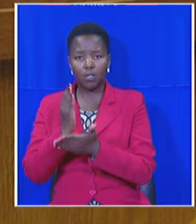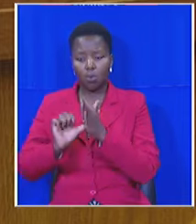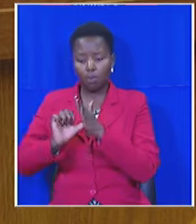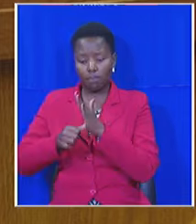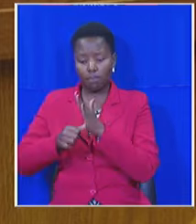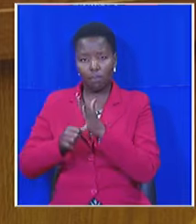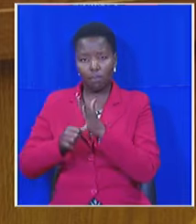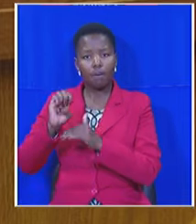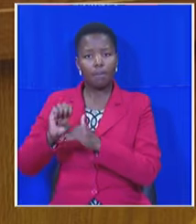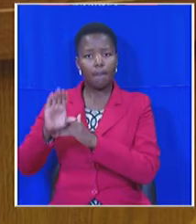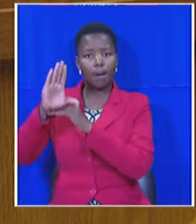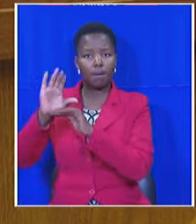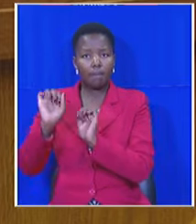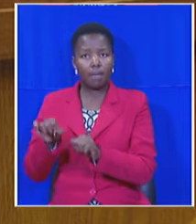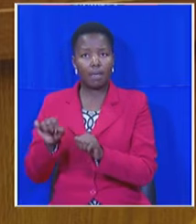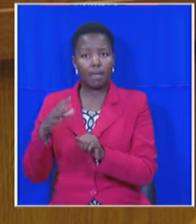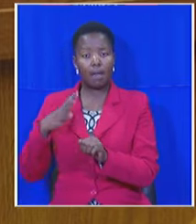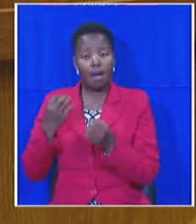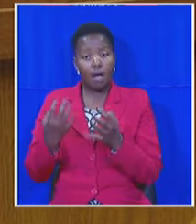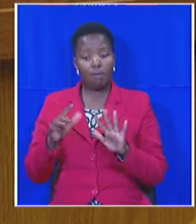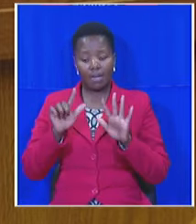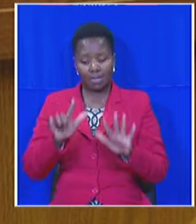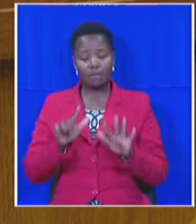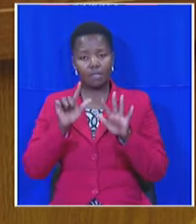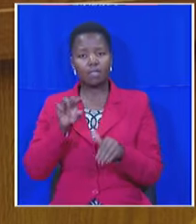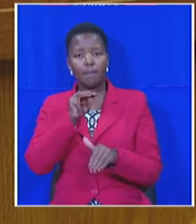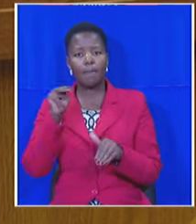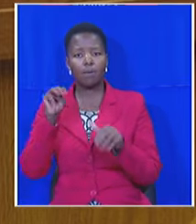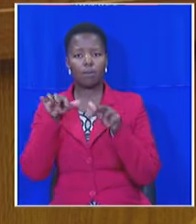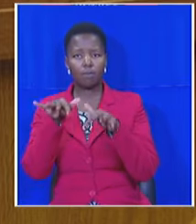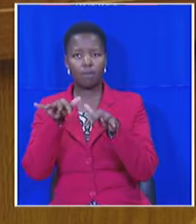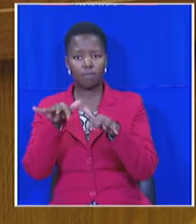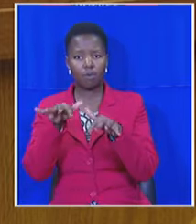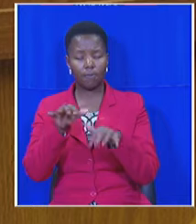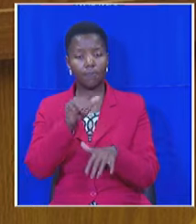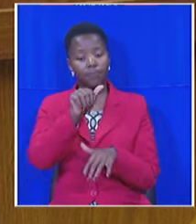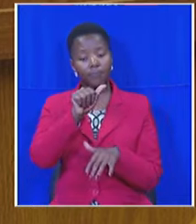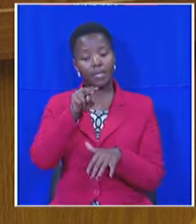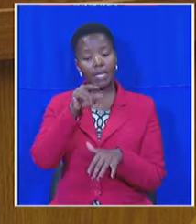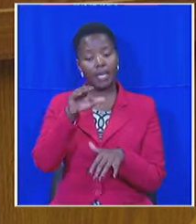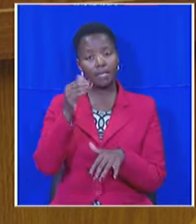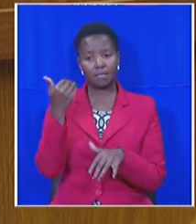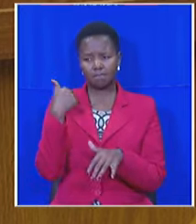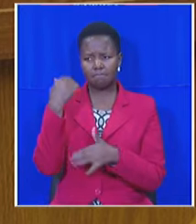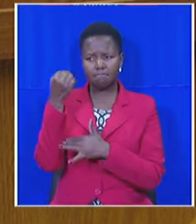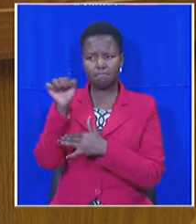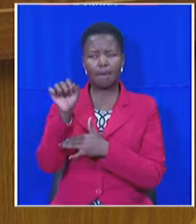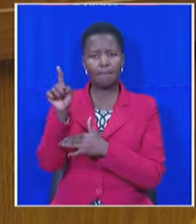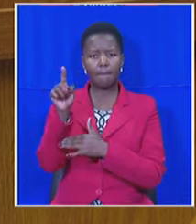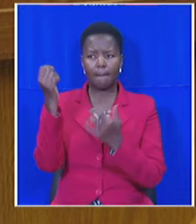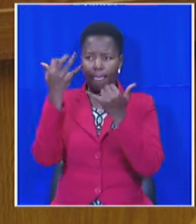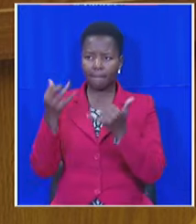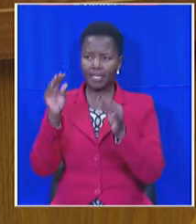a lifeline to over 17 million citizens. The ANC voted against the constructive